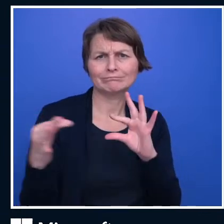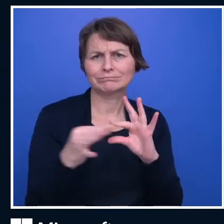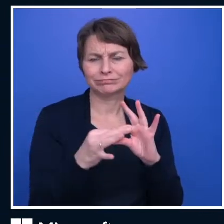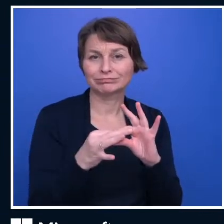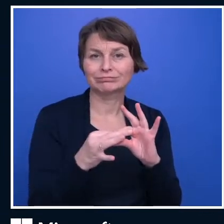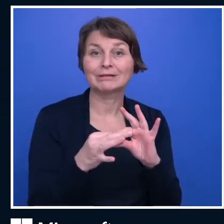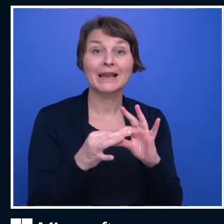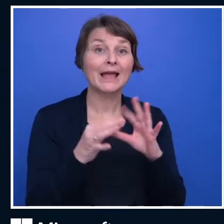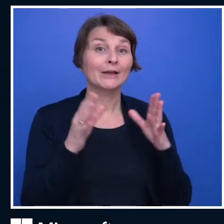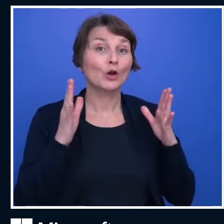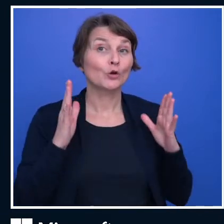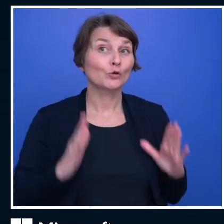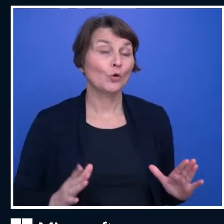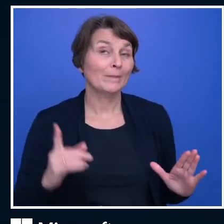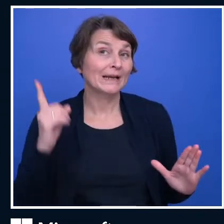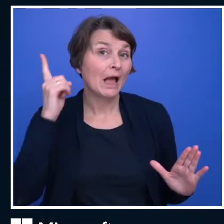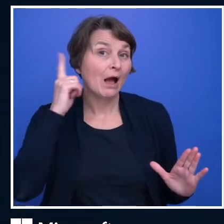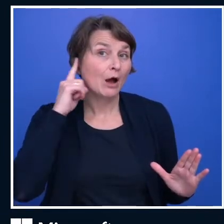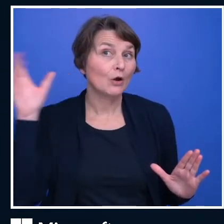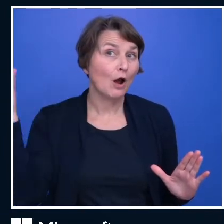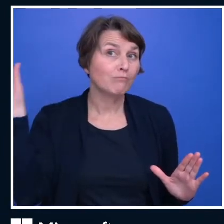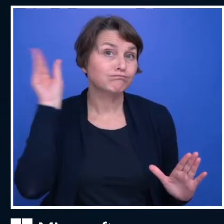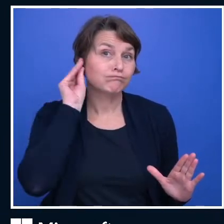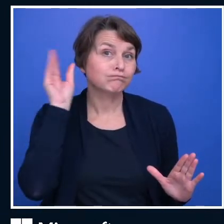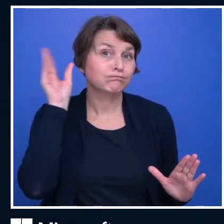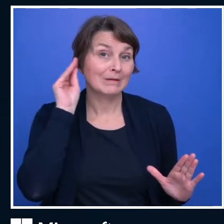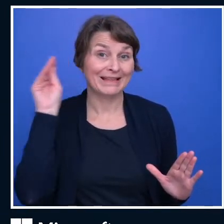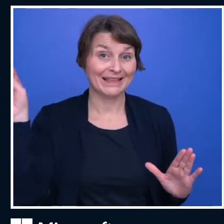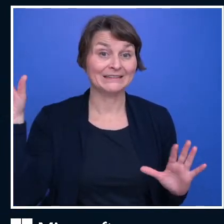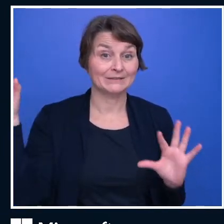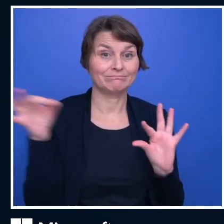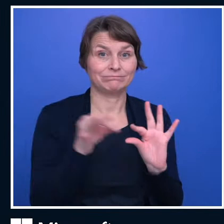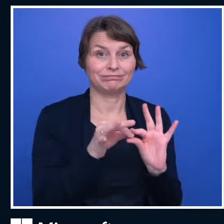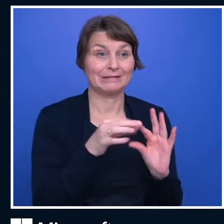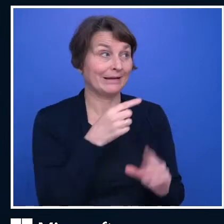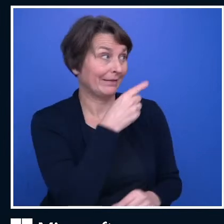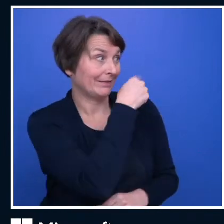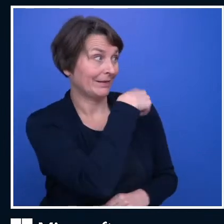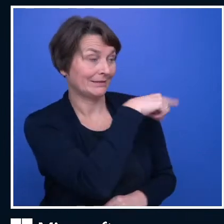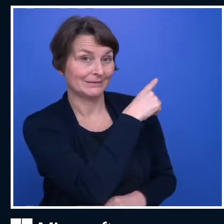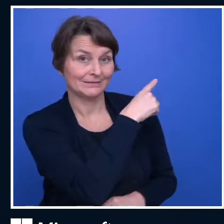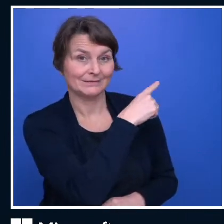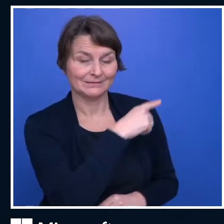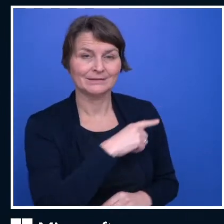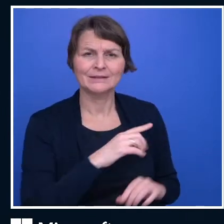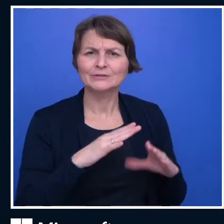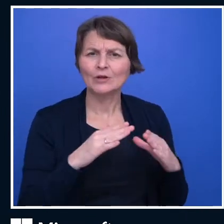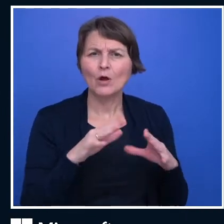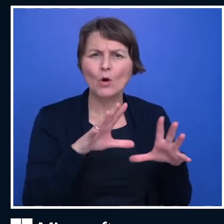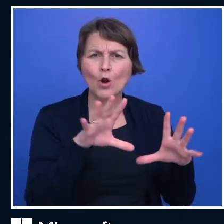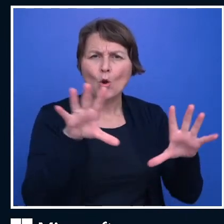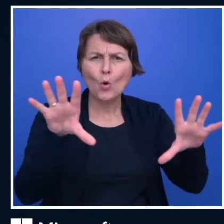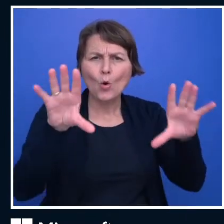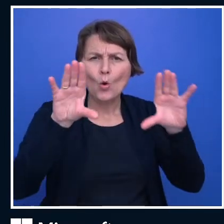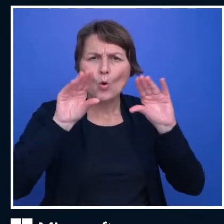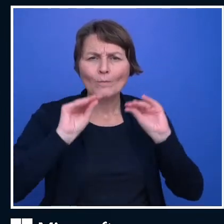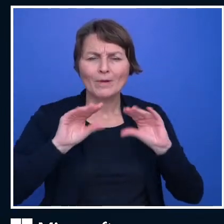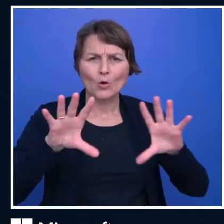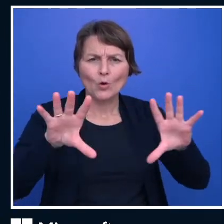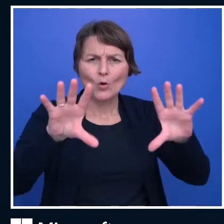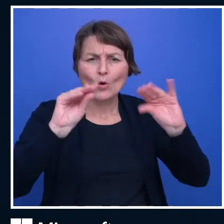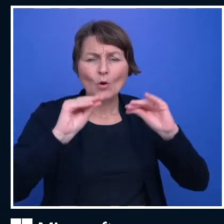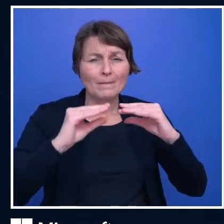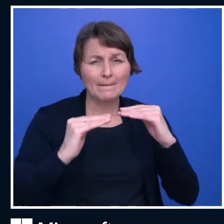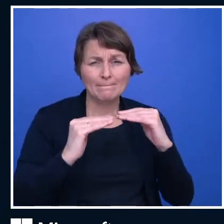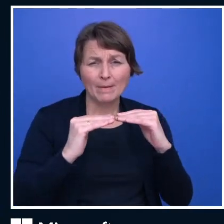and that's why we are trying to extract as much amount of MFCC coefficients which are